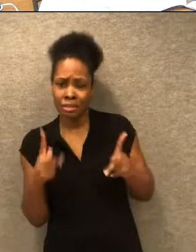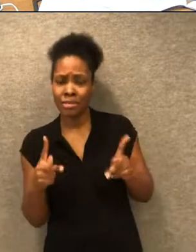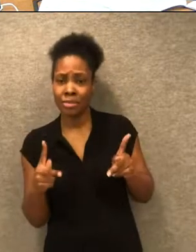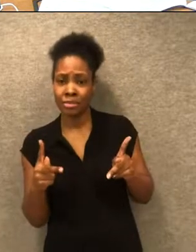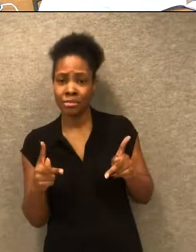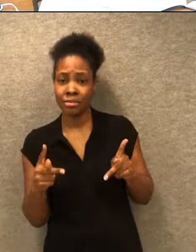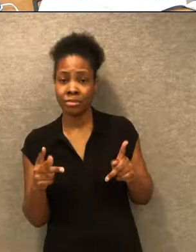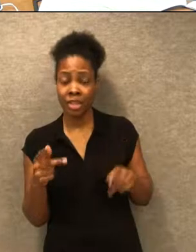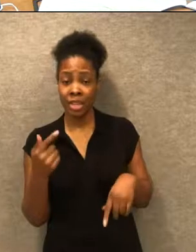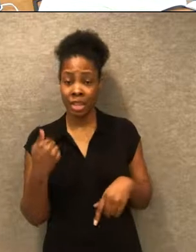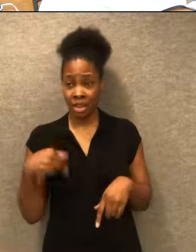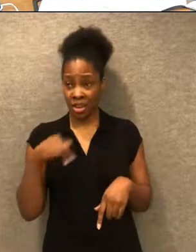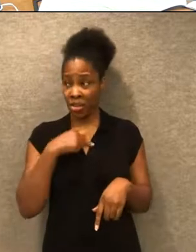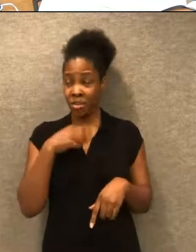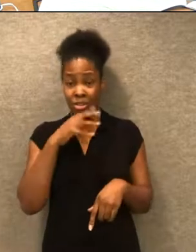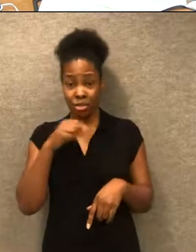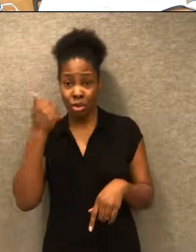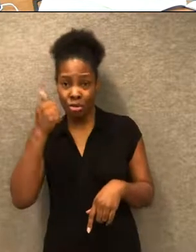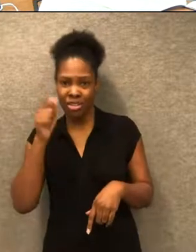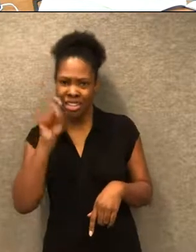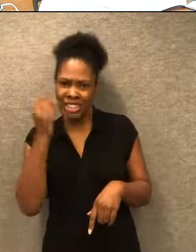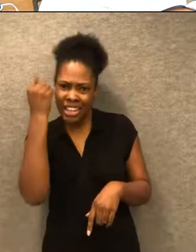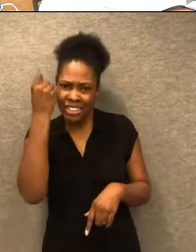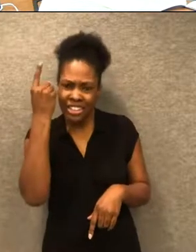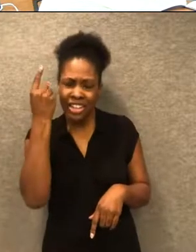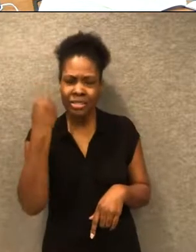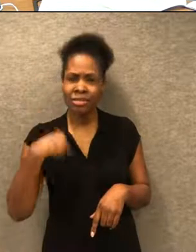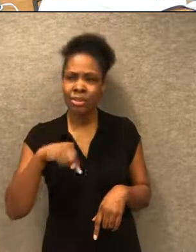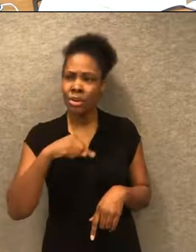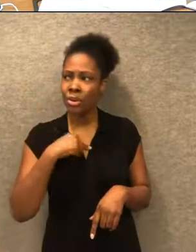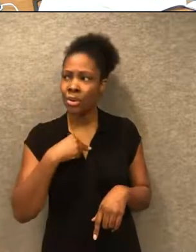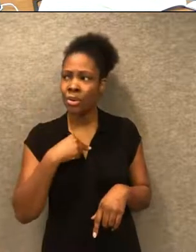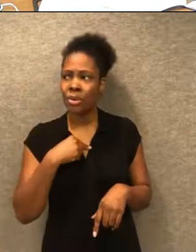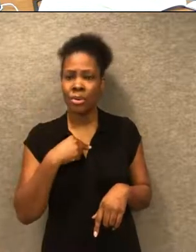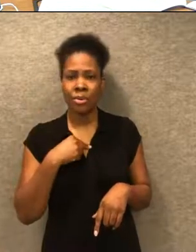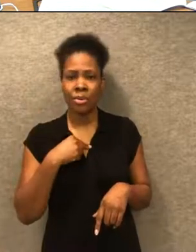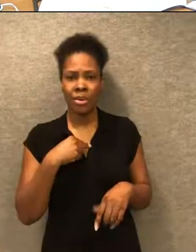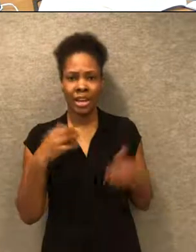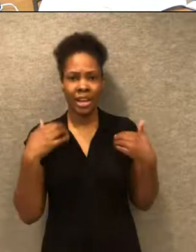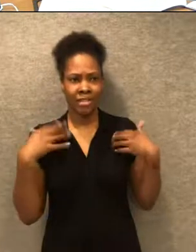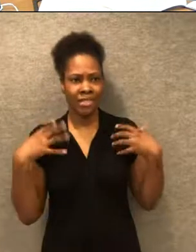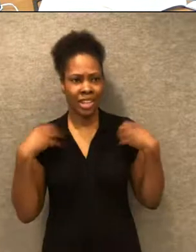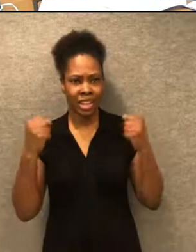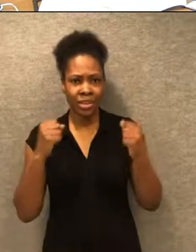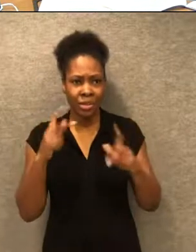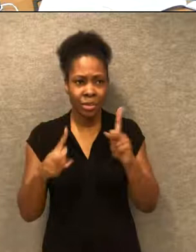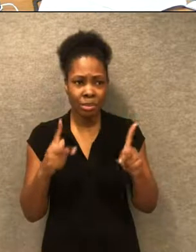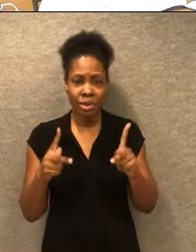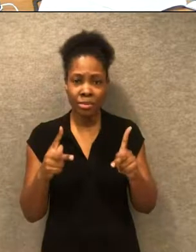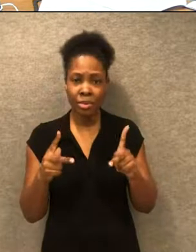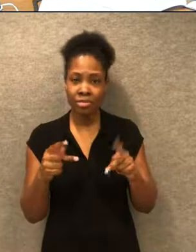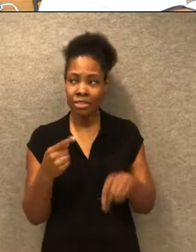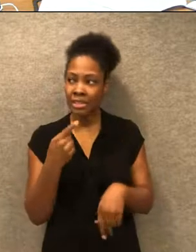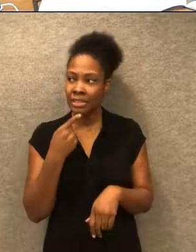understand we're asking all of our health professionals are telling us to do these things to keep us